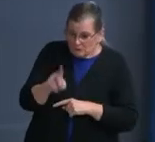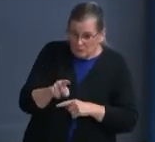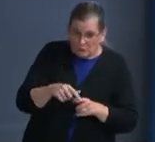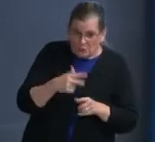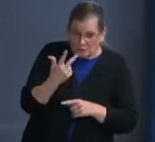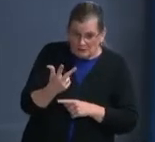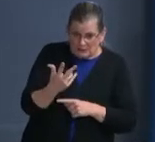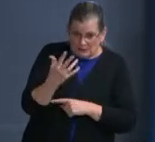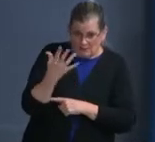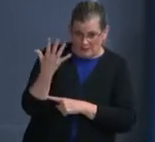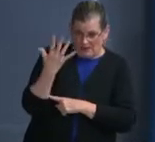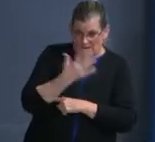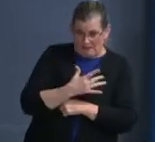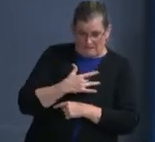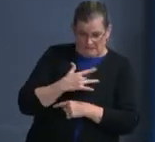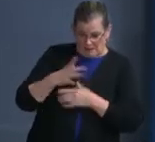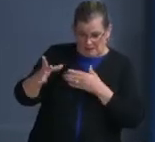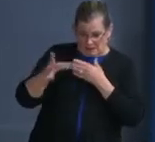exposure.